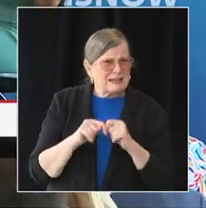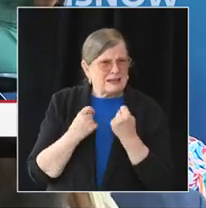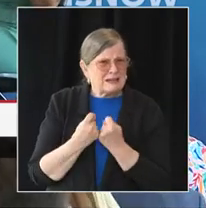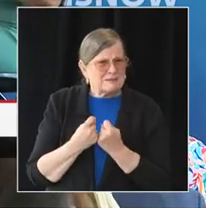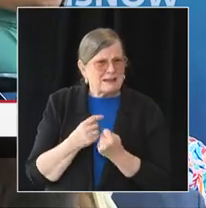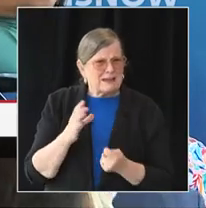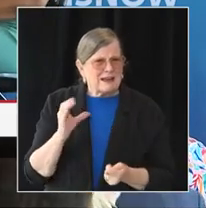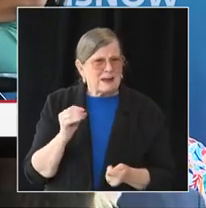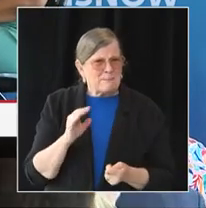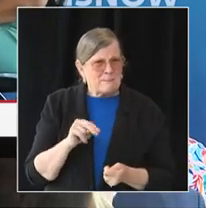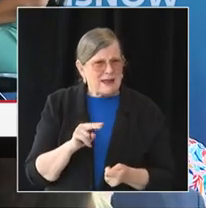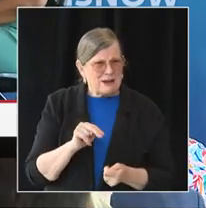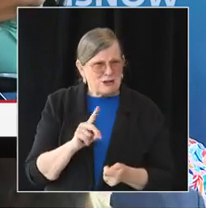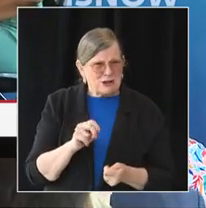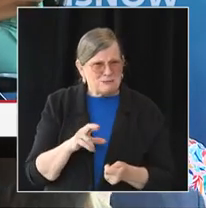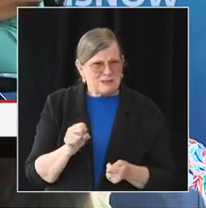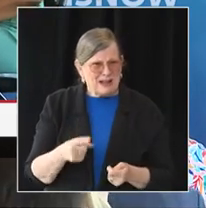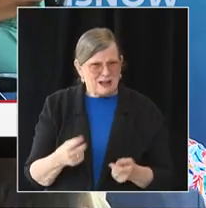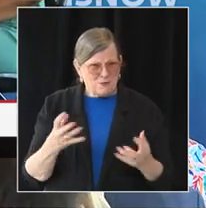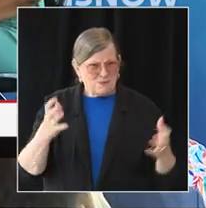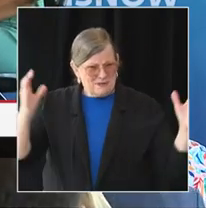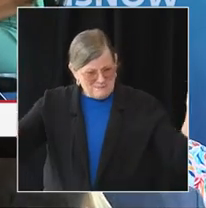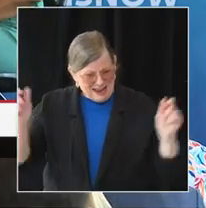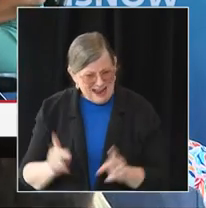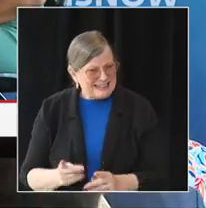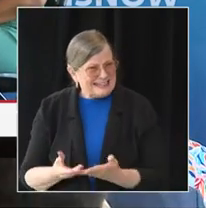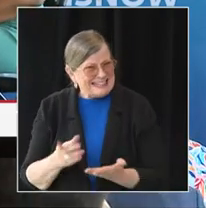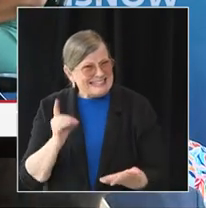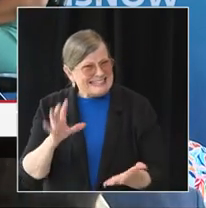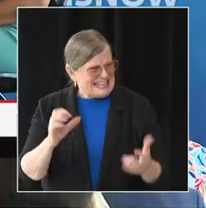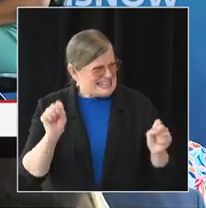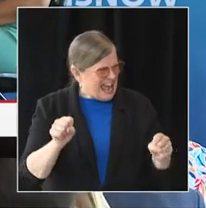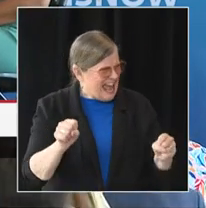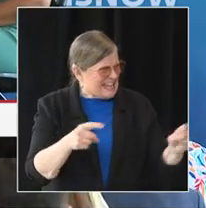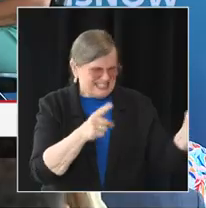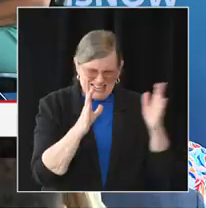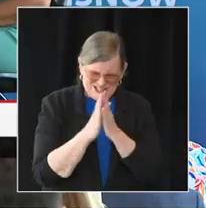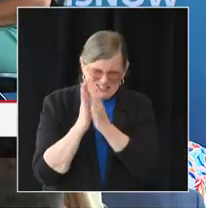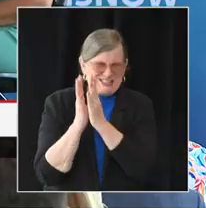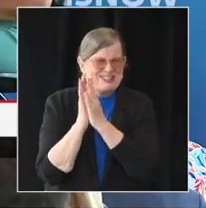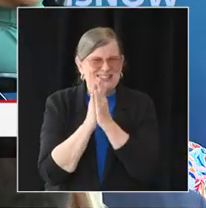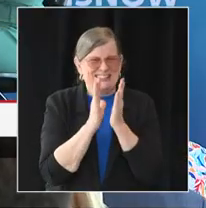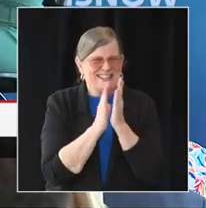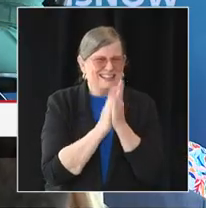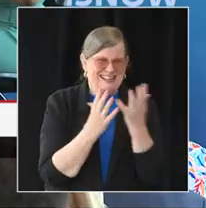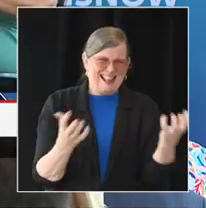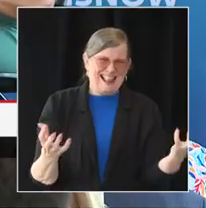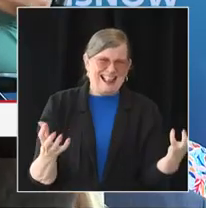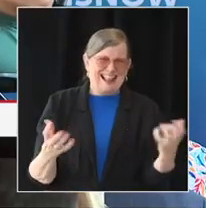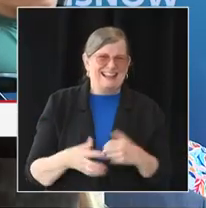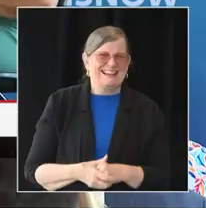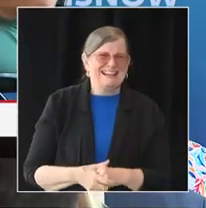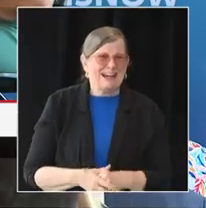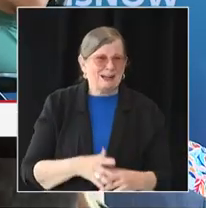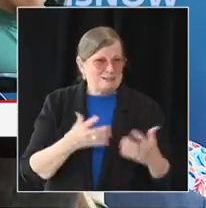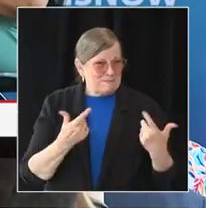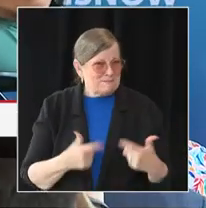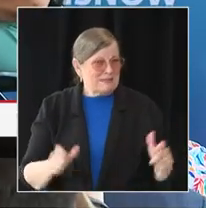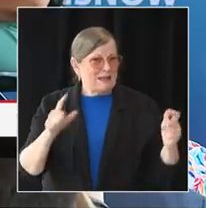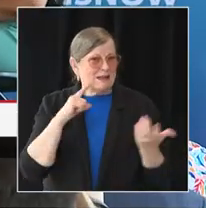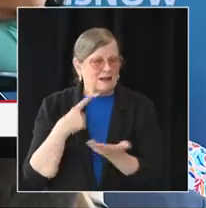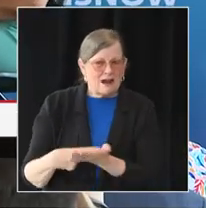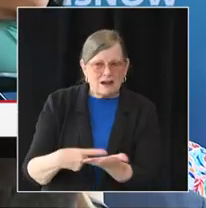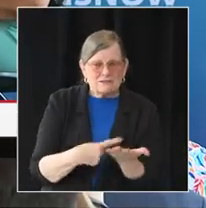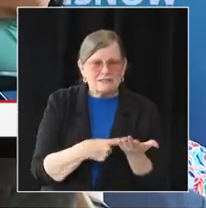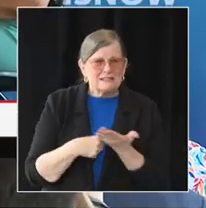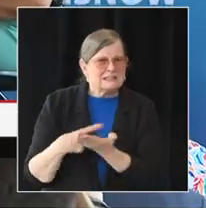Yes, that's a good thing. Yeah, it's a big one. So we know that conversation has been going on for a long time, probably 10